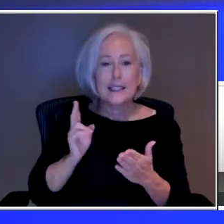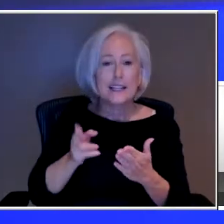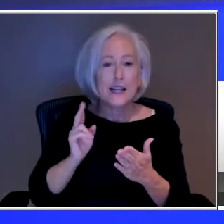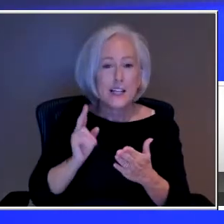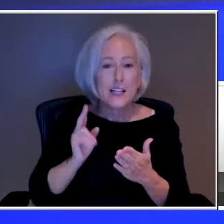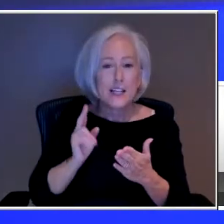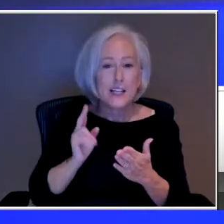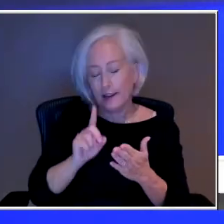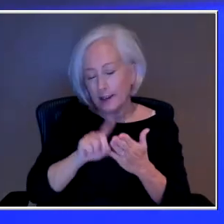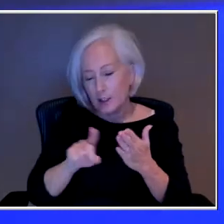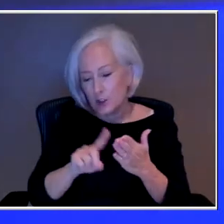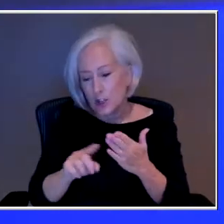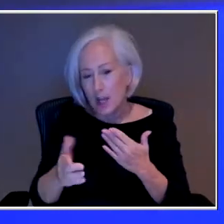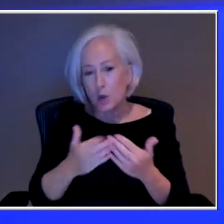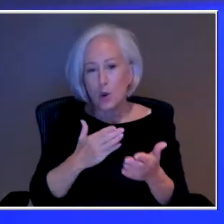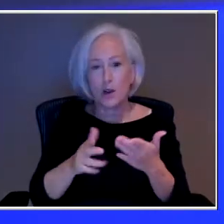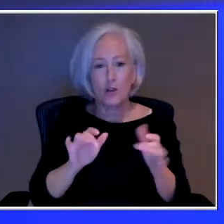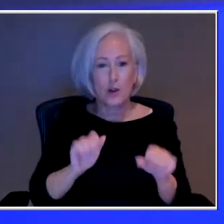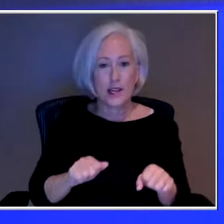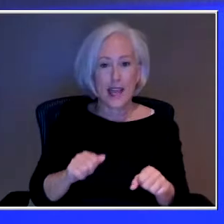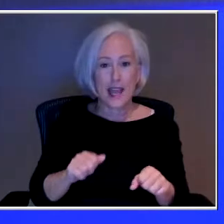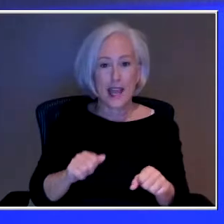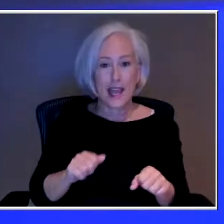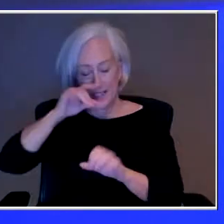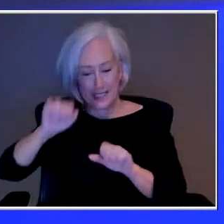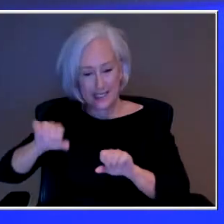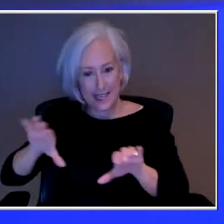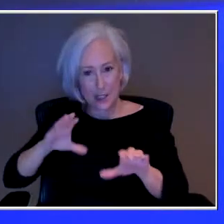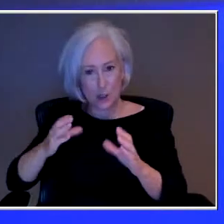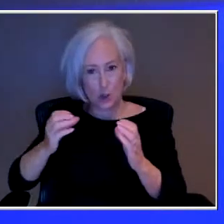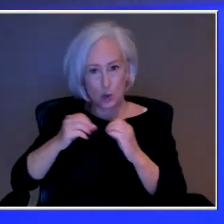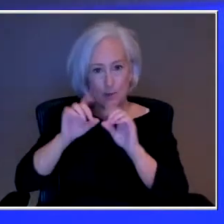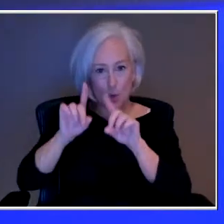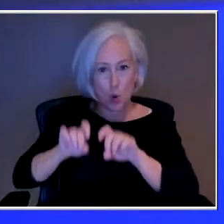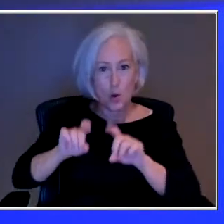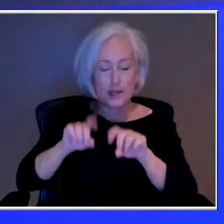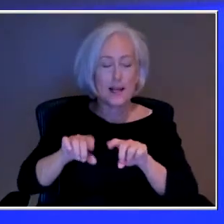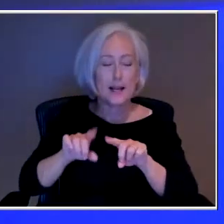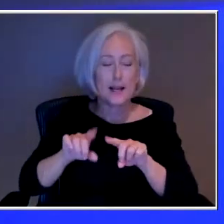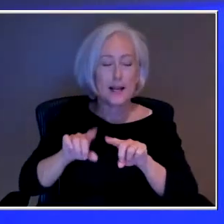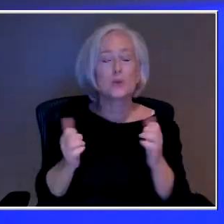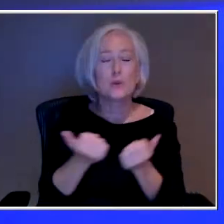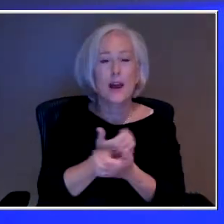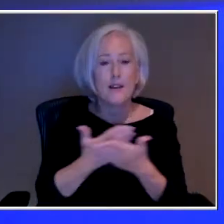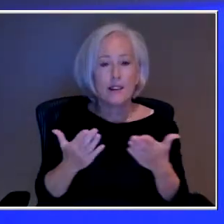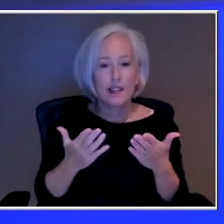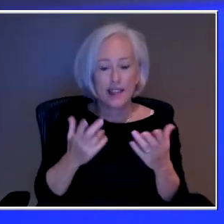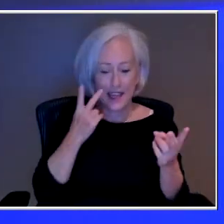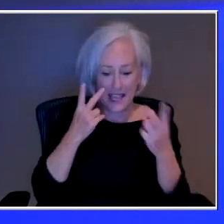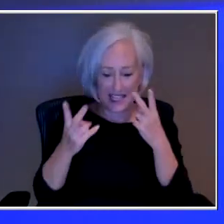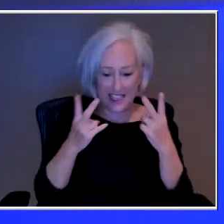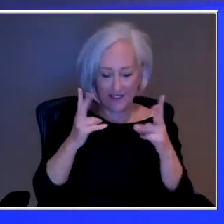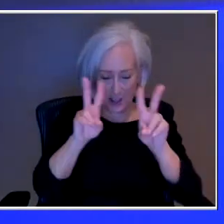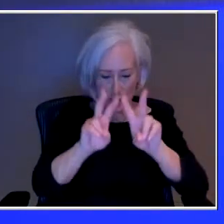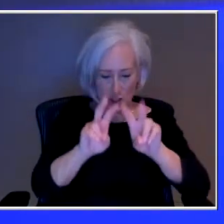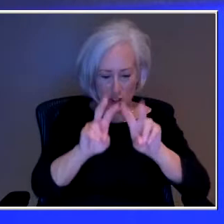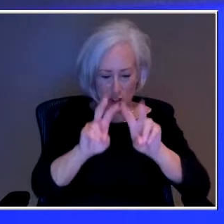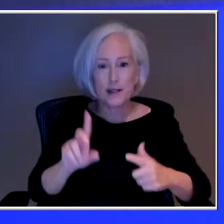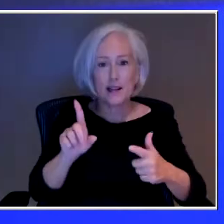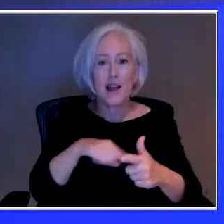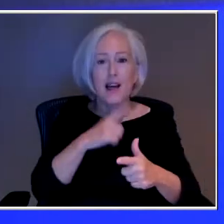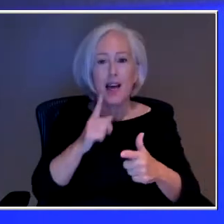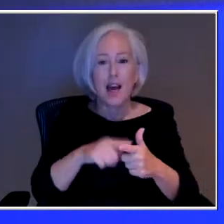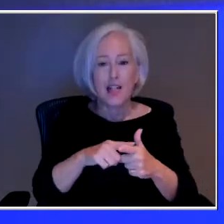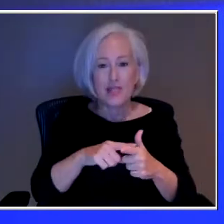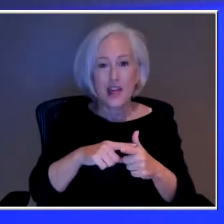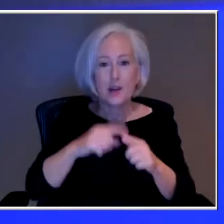older kids. But we do everything and do as much of a vision assessment that we can. We always dilate the eyes, because